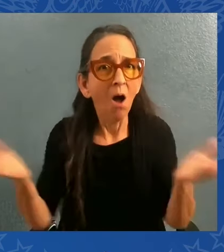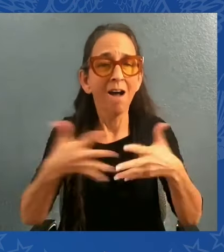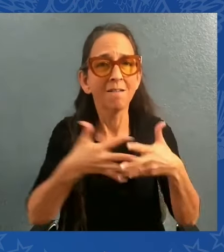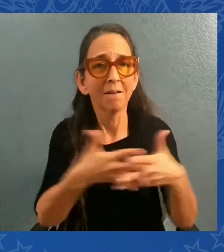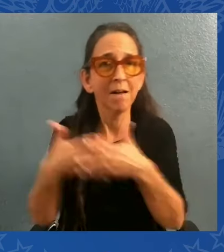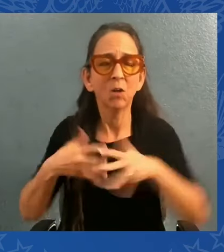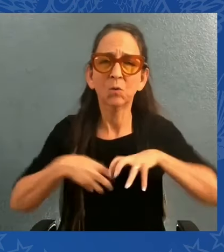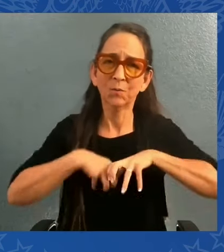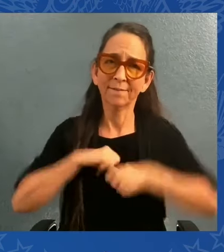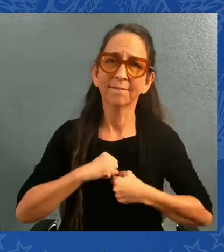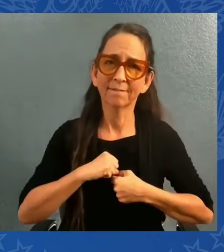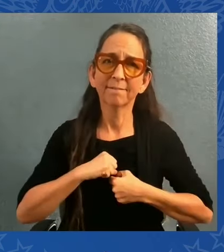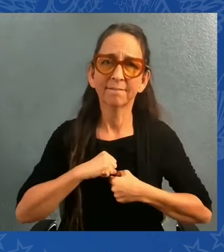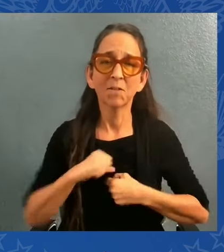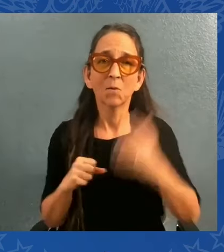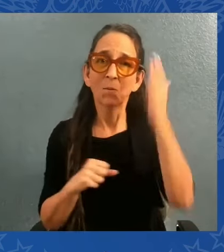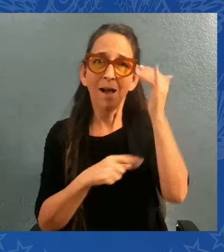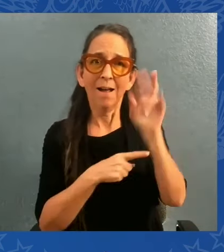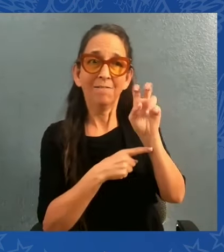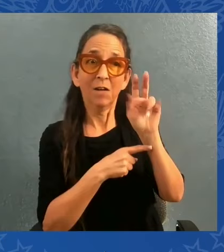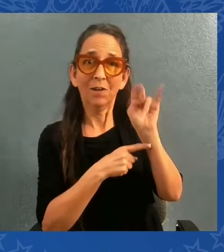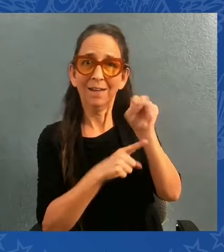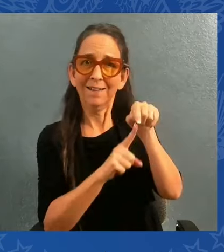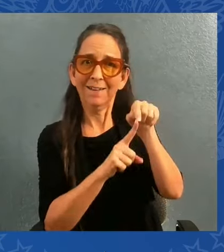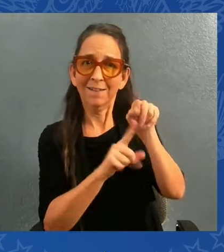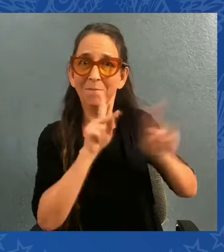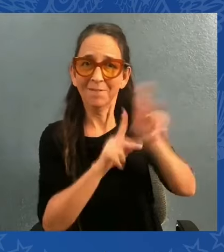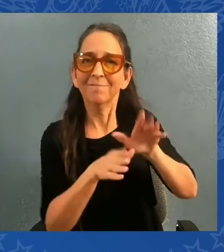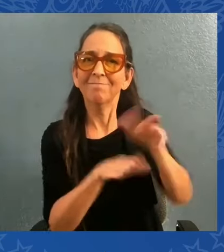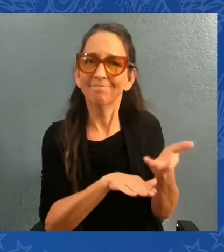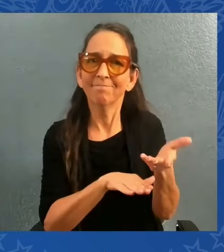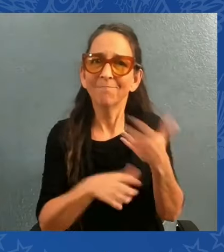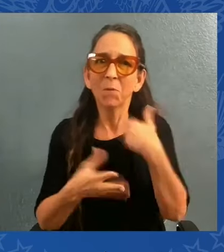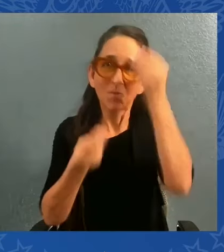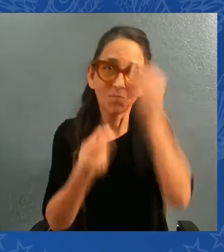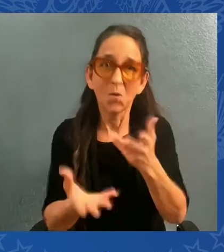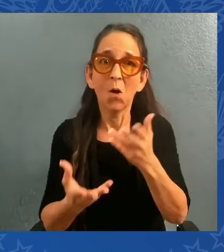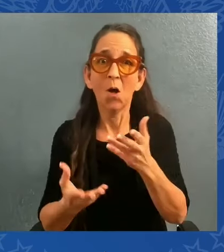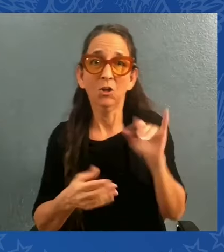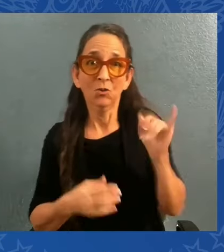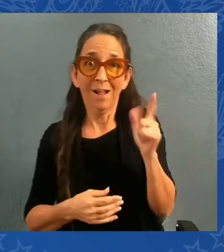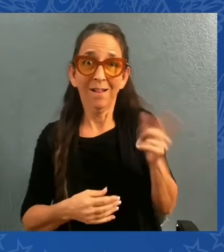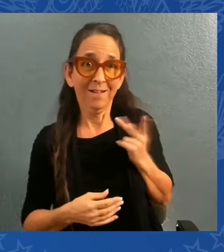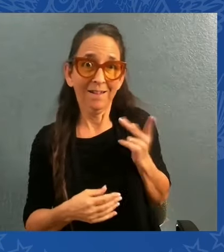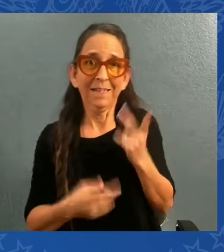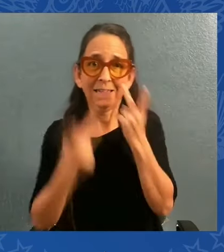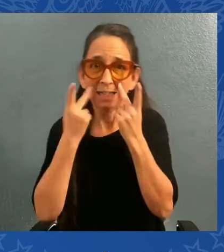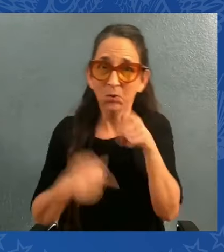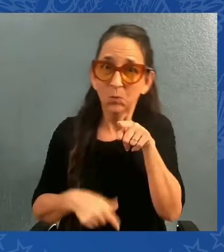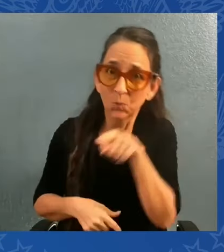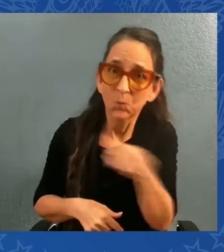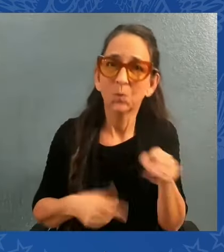I want you to know we see you, we thank you, and we'll never stop working to meet our sacred obligation to